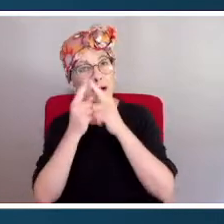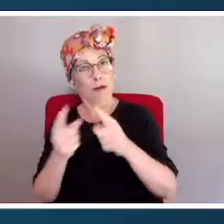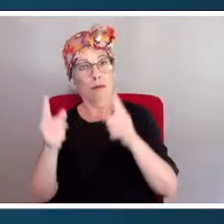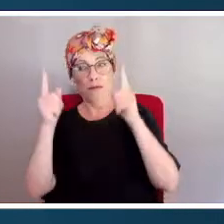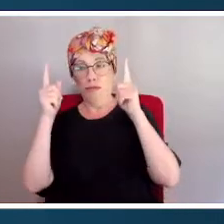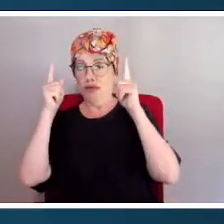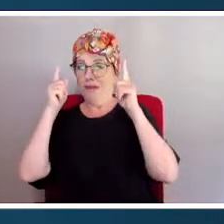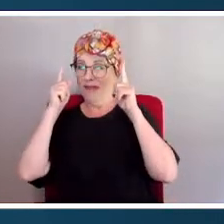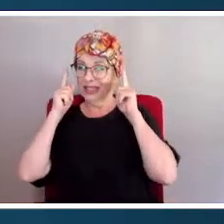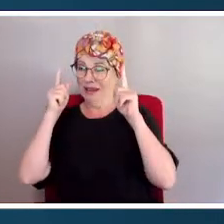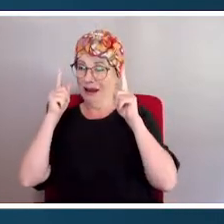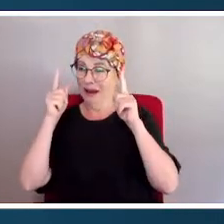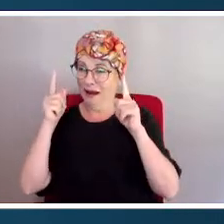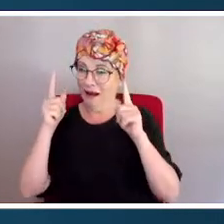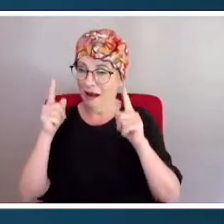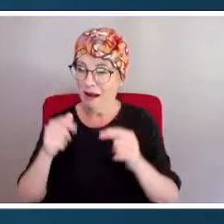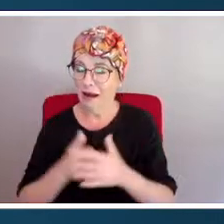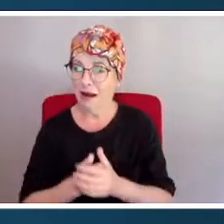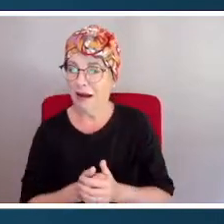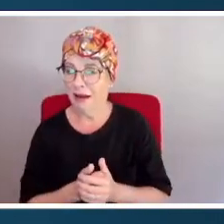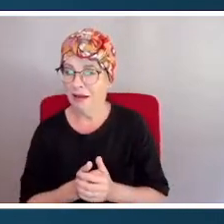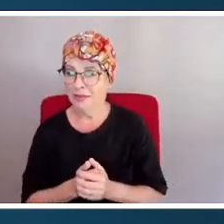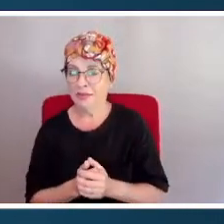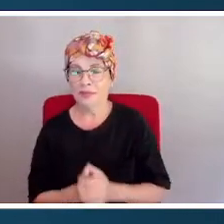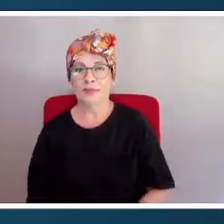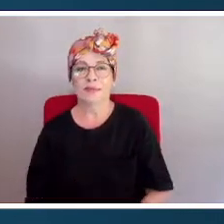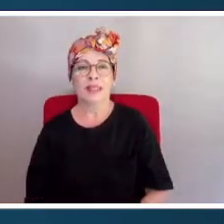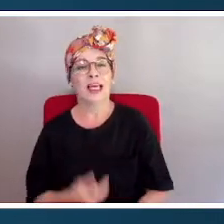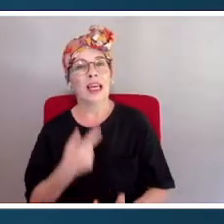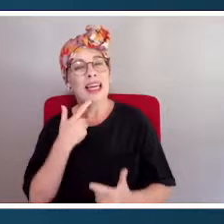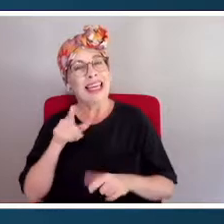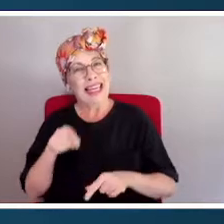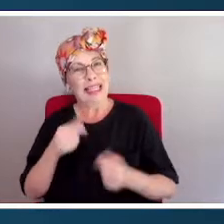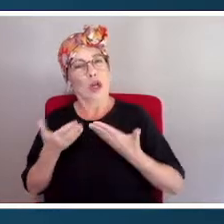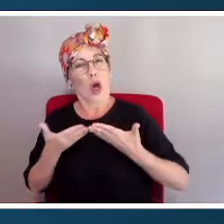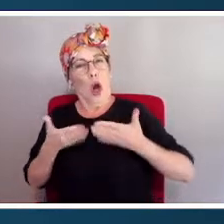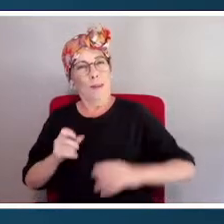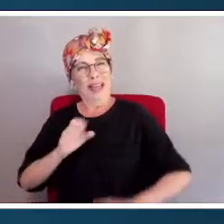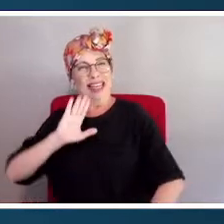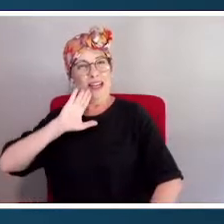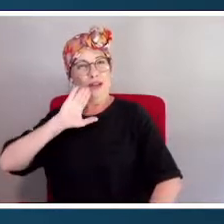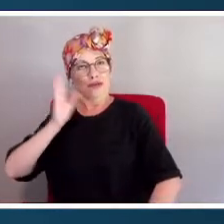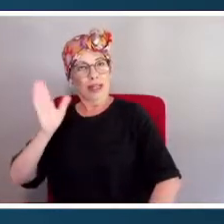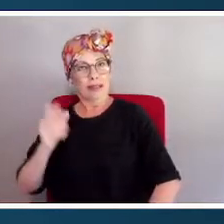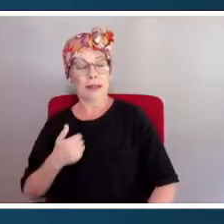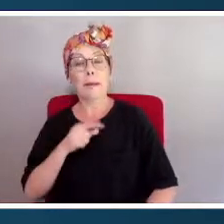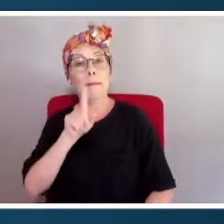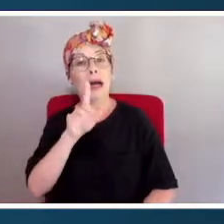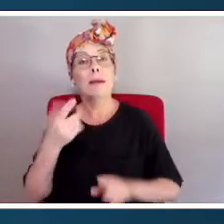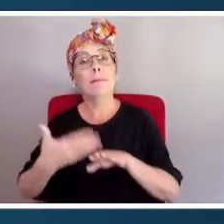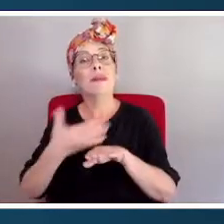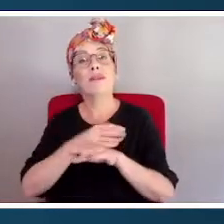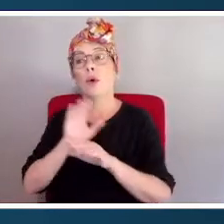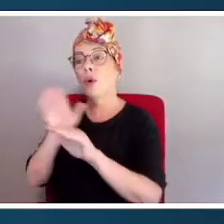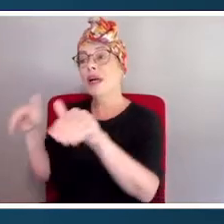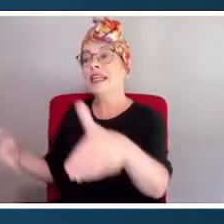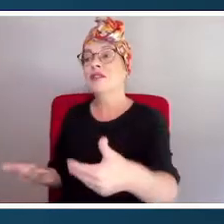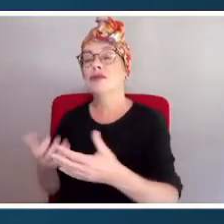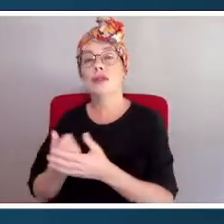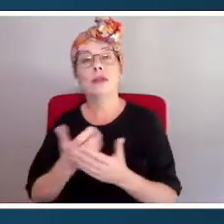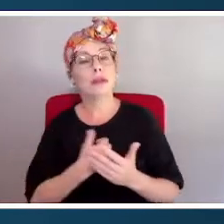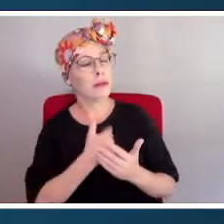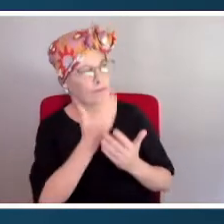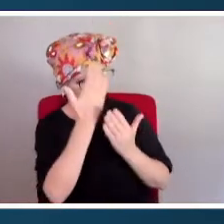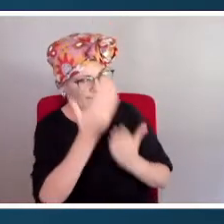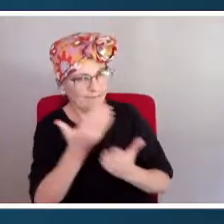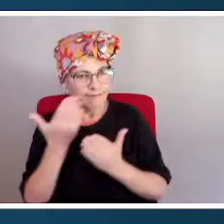for the 2023 Australasian AID Conference. I'd also like to acknowledge other distinguished guests, including Laurel, who